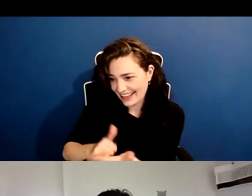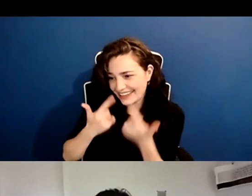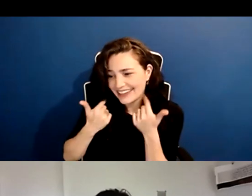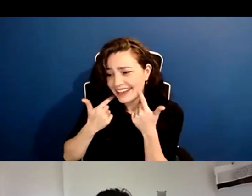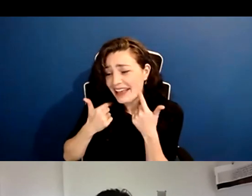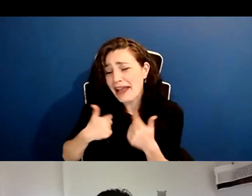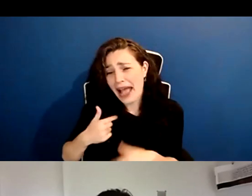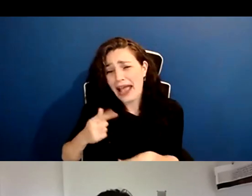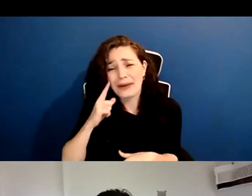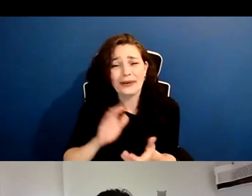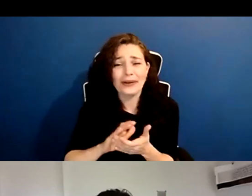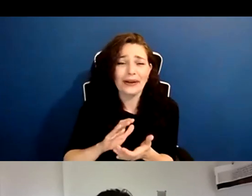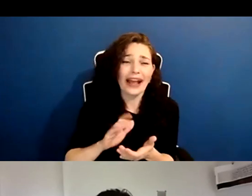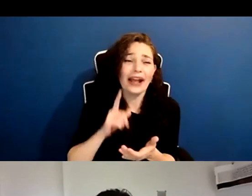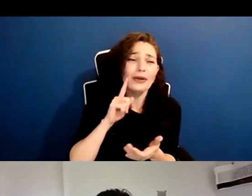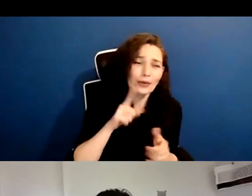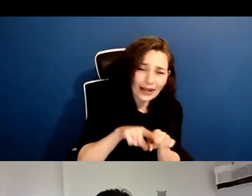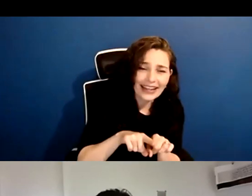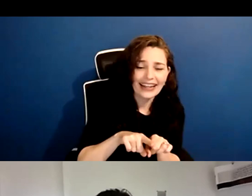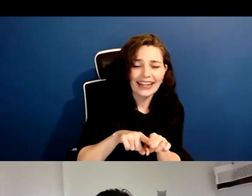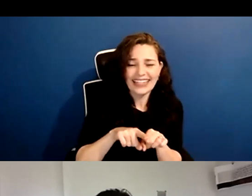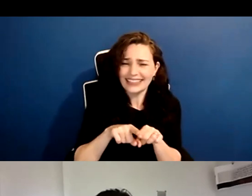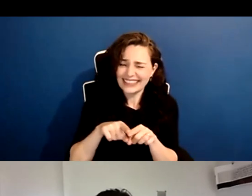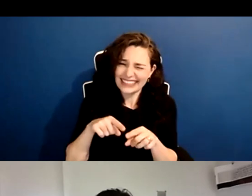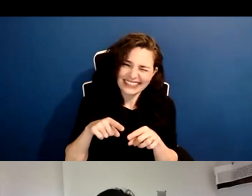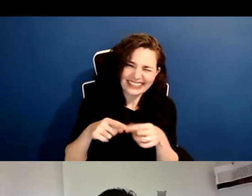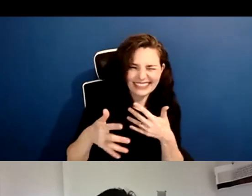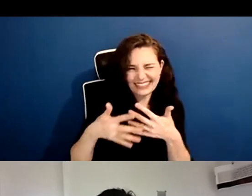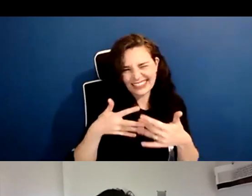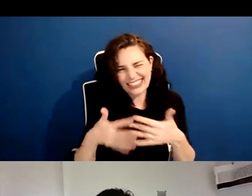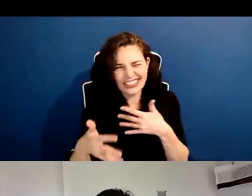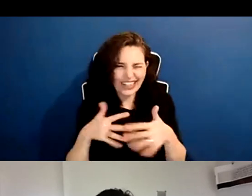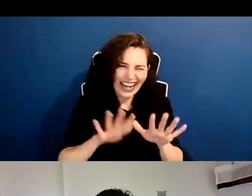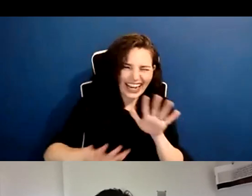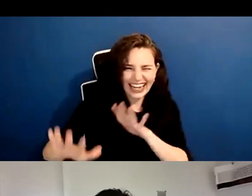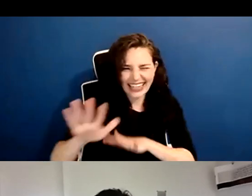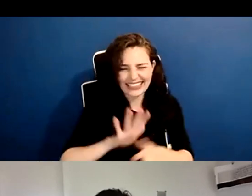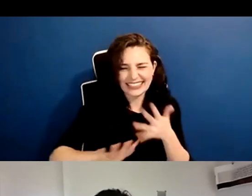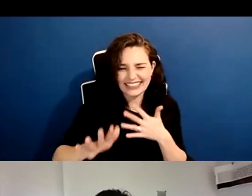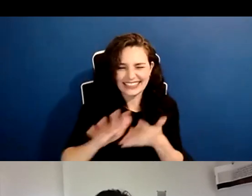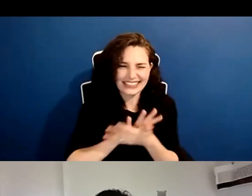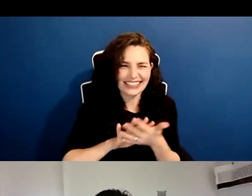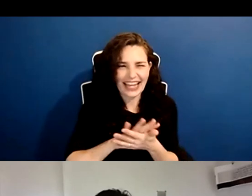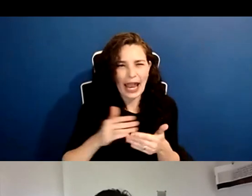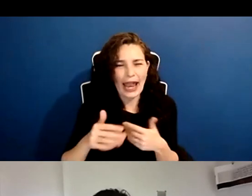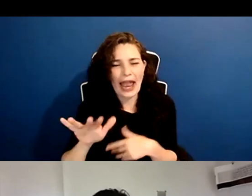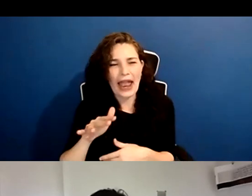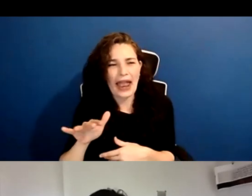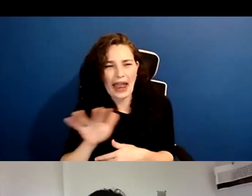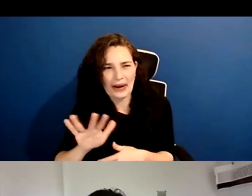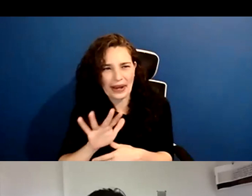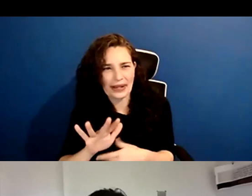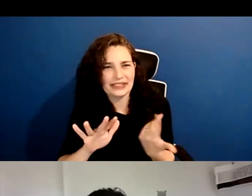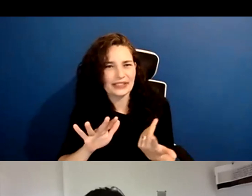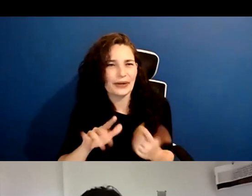phases. But your budget is that story. I mean, what we're looking for is if you're shooting a film in Kenya,